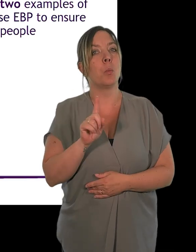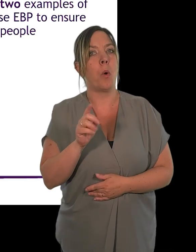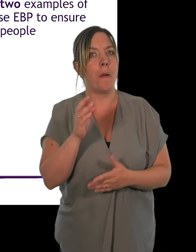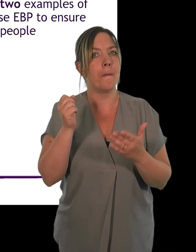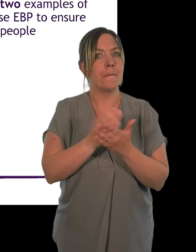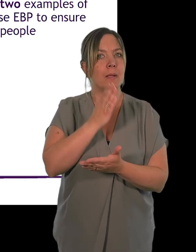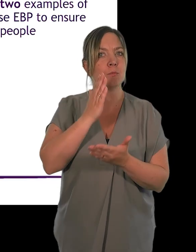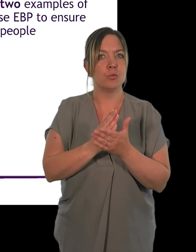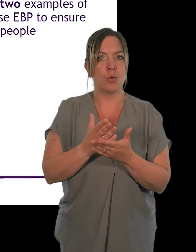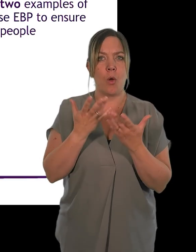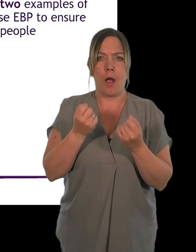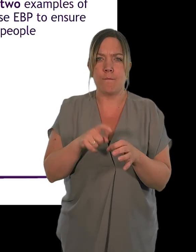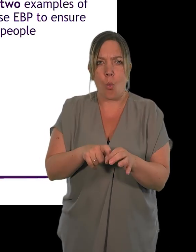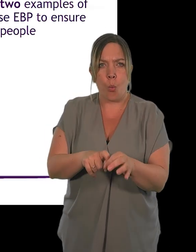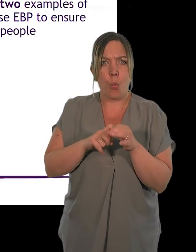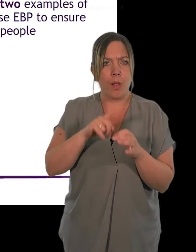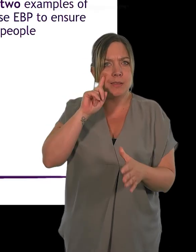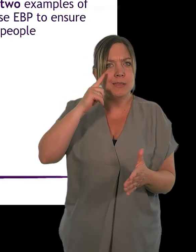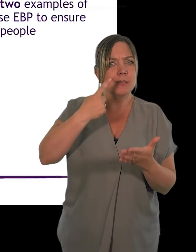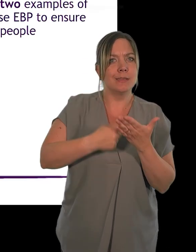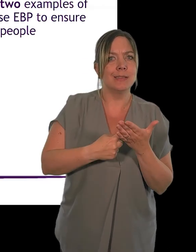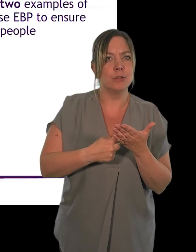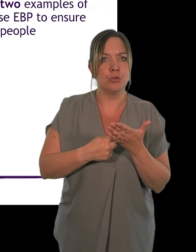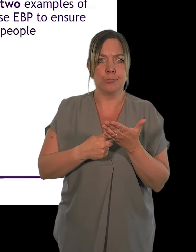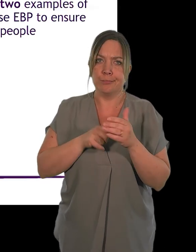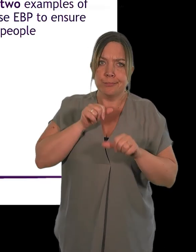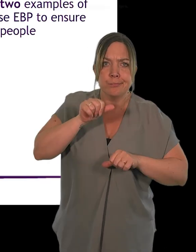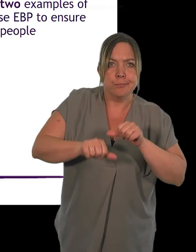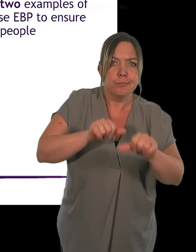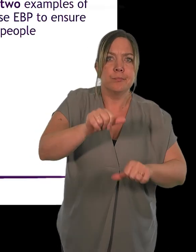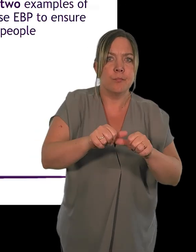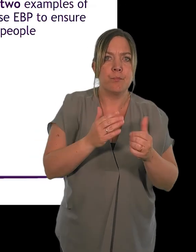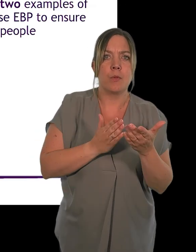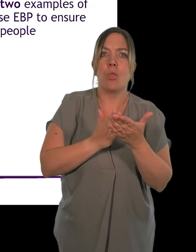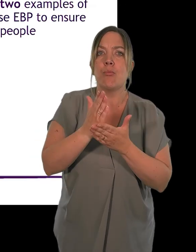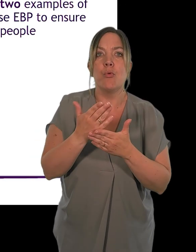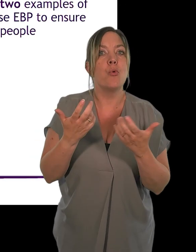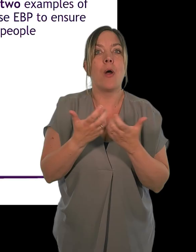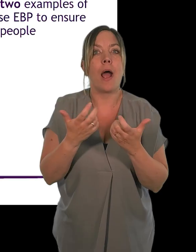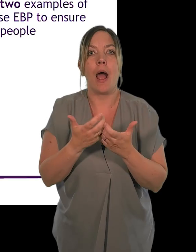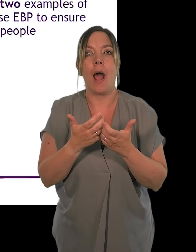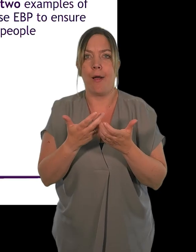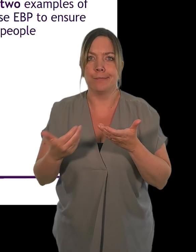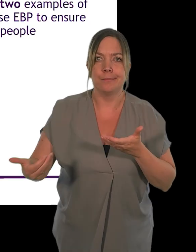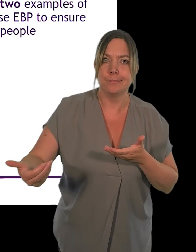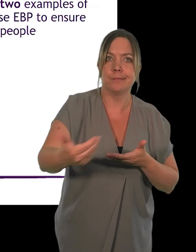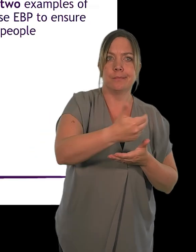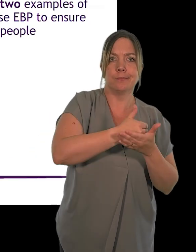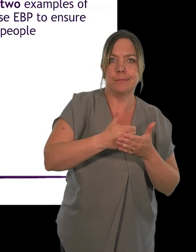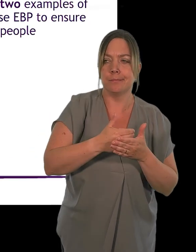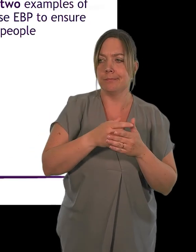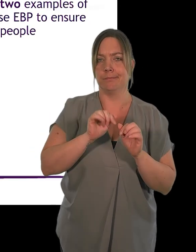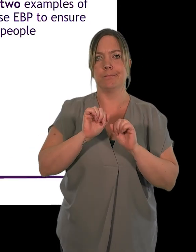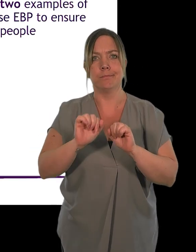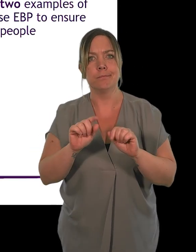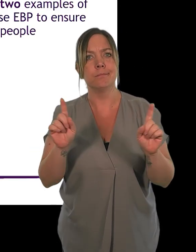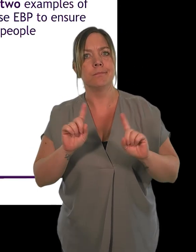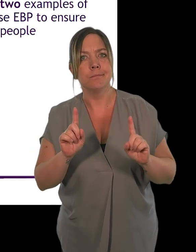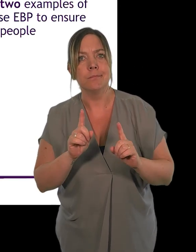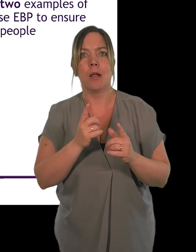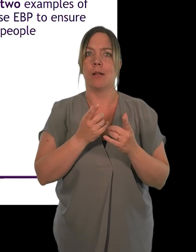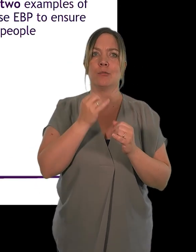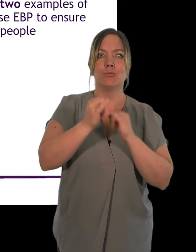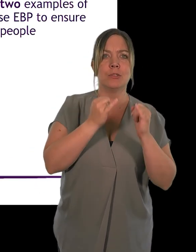Well, in basic terms, it's about ensuring quality decisions are made based on a combination of